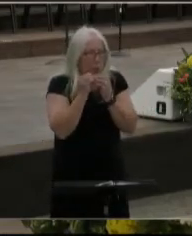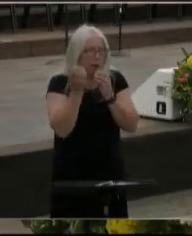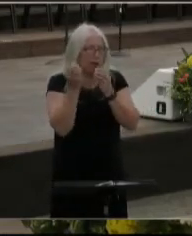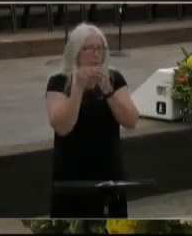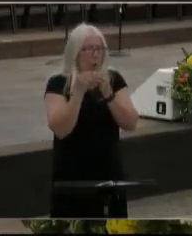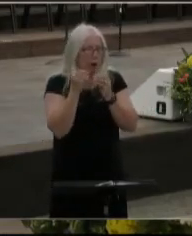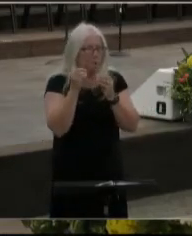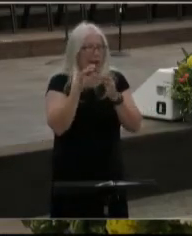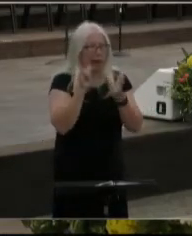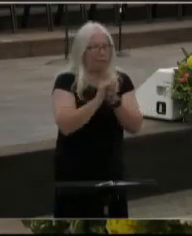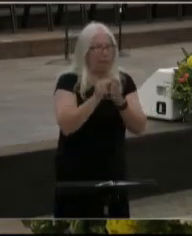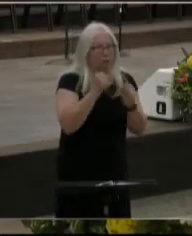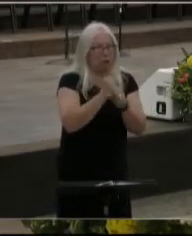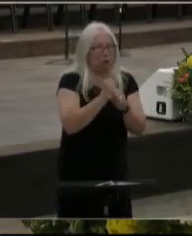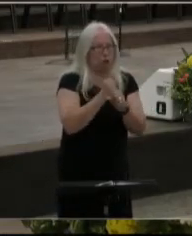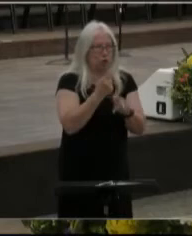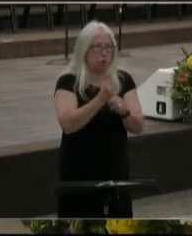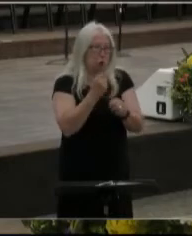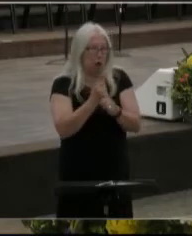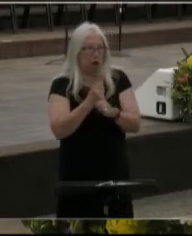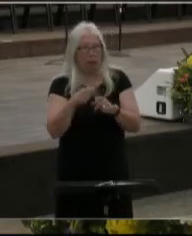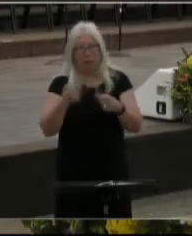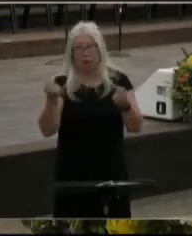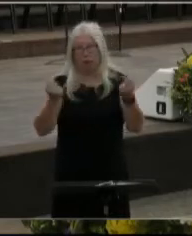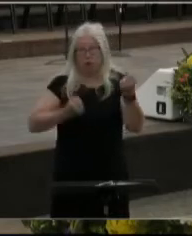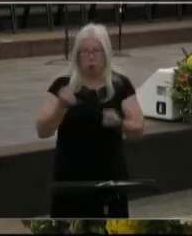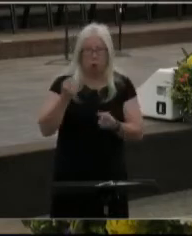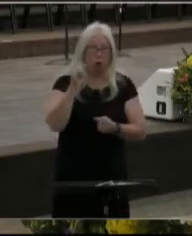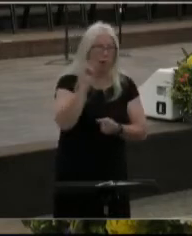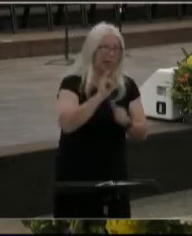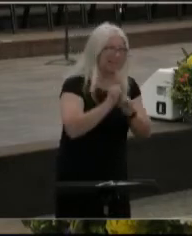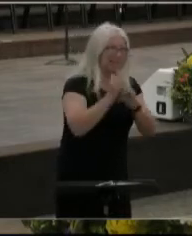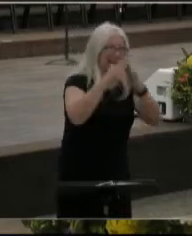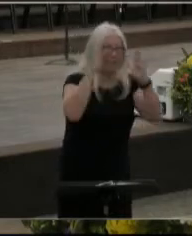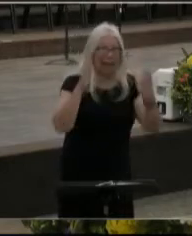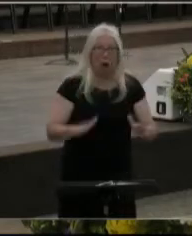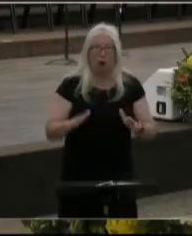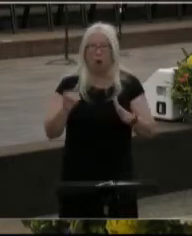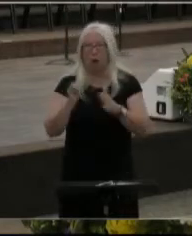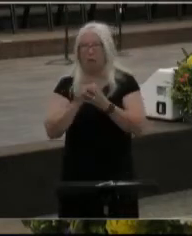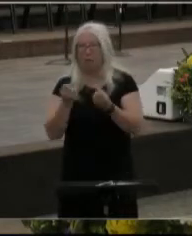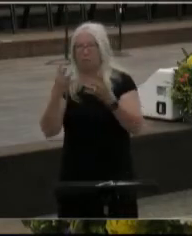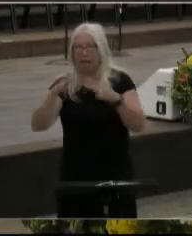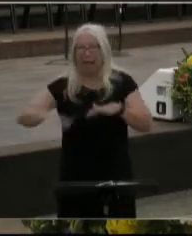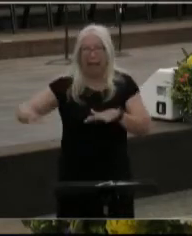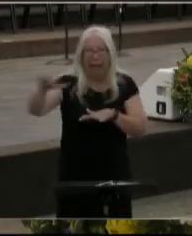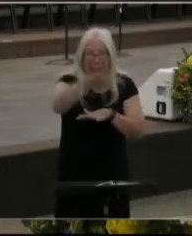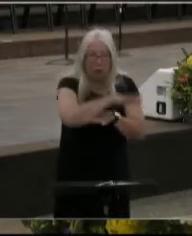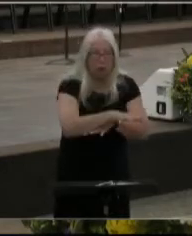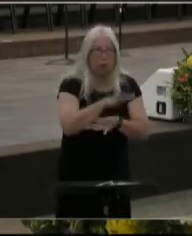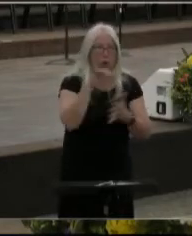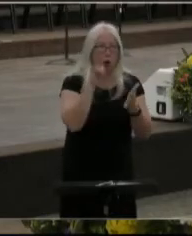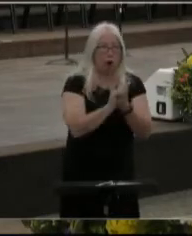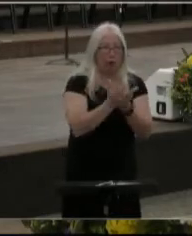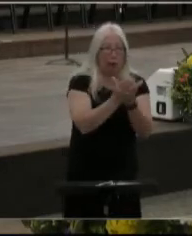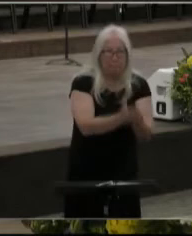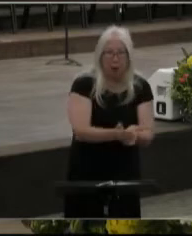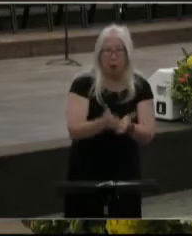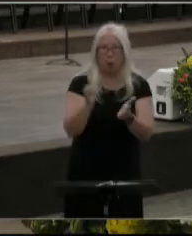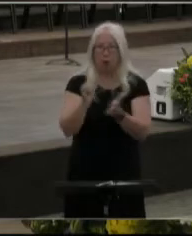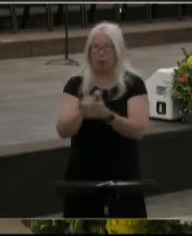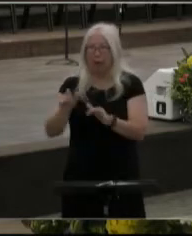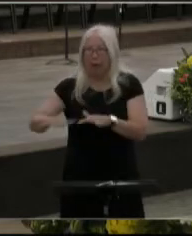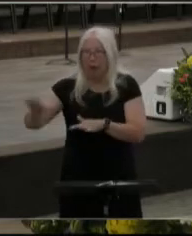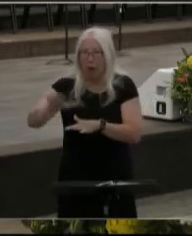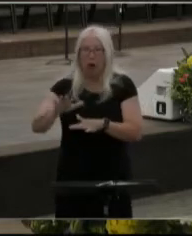if I had this year truck or this year car or that size house or this many acres or that boat or that